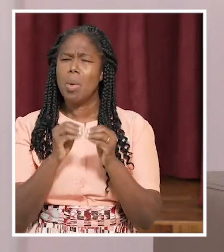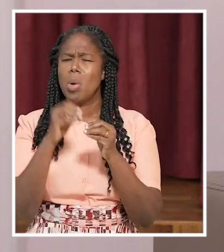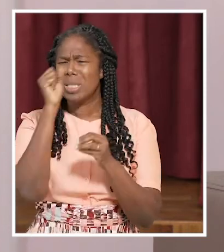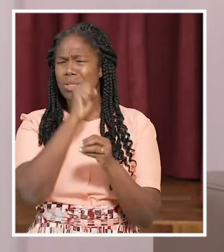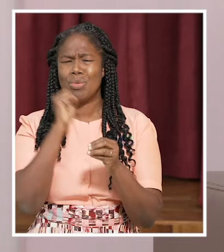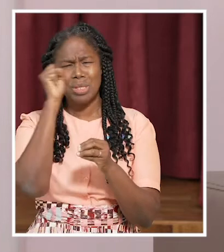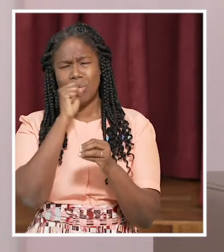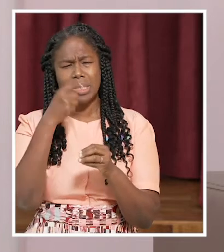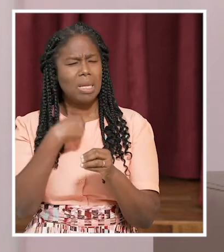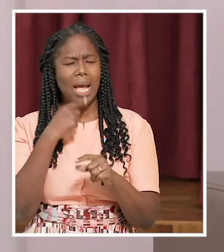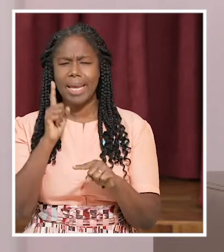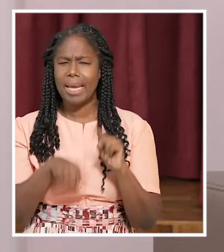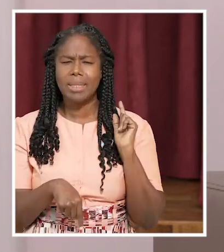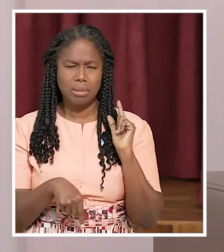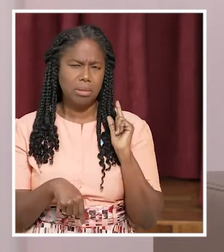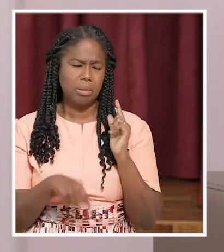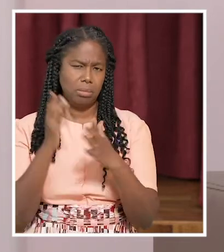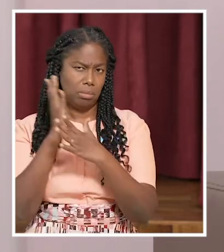therapy. But when they pick up a certain